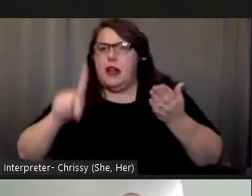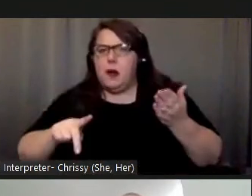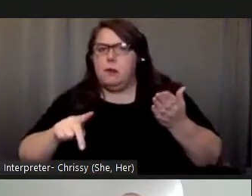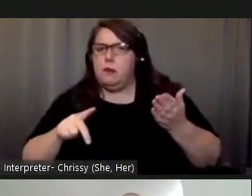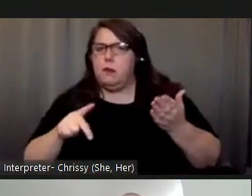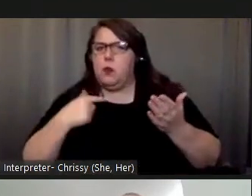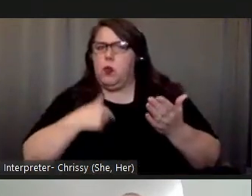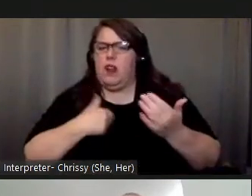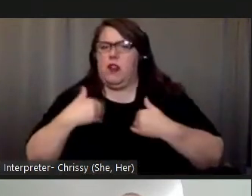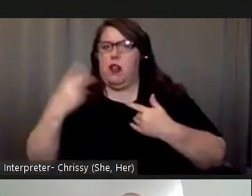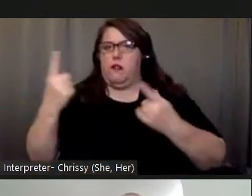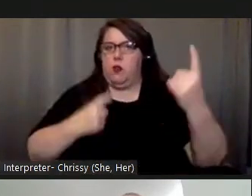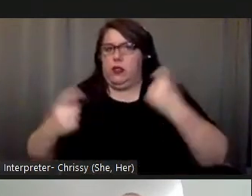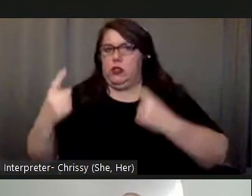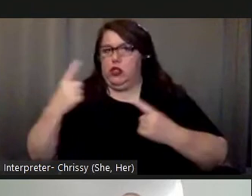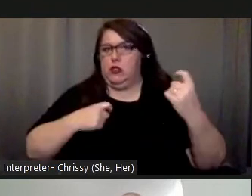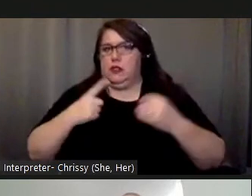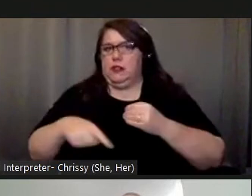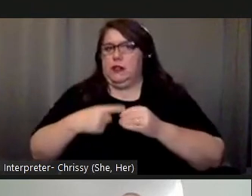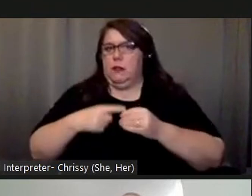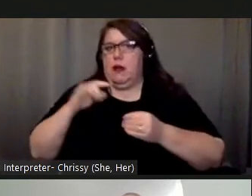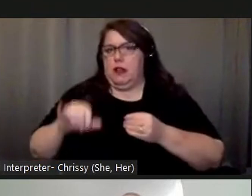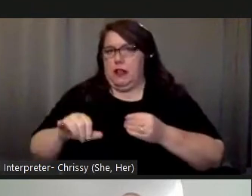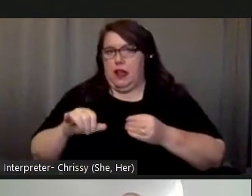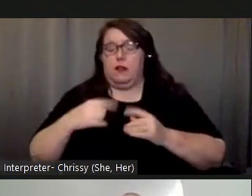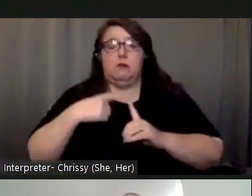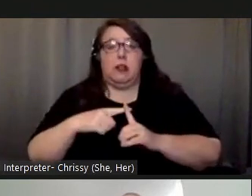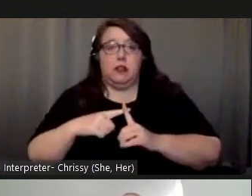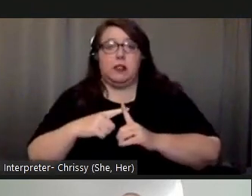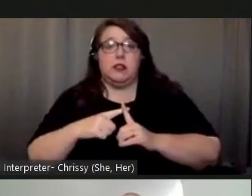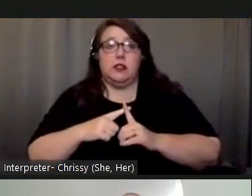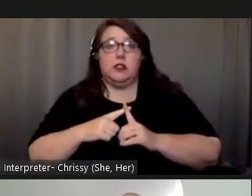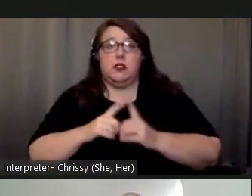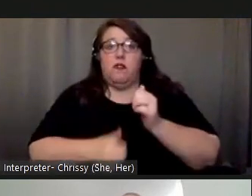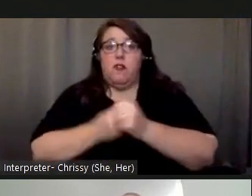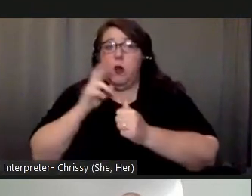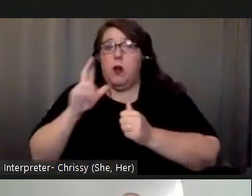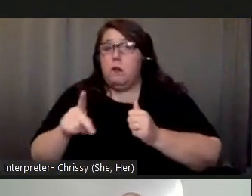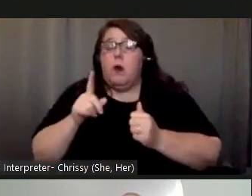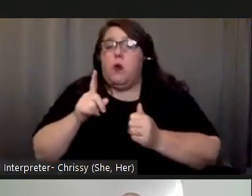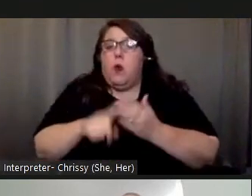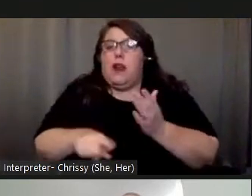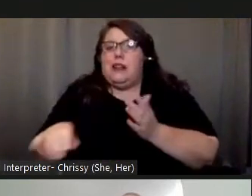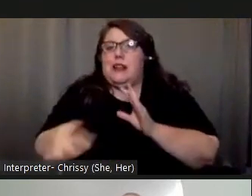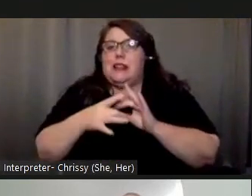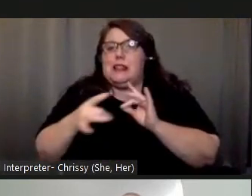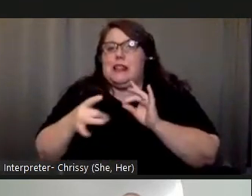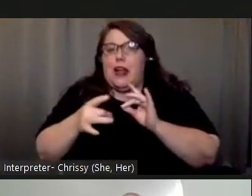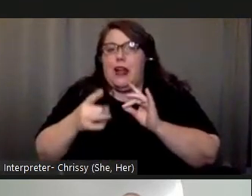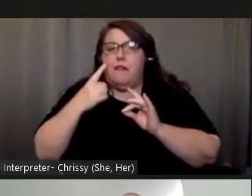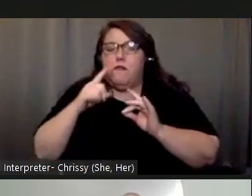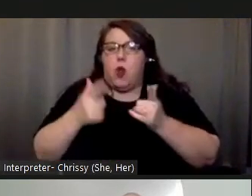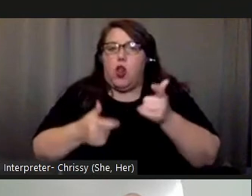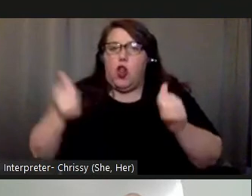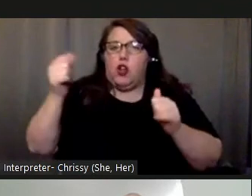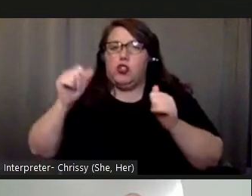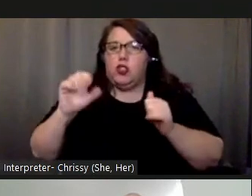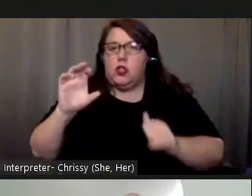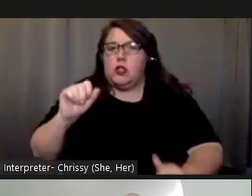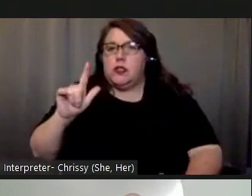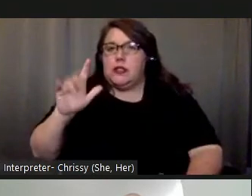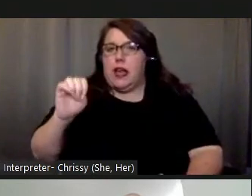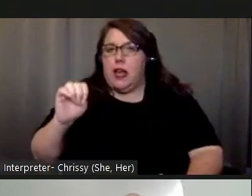a lot of questions regarding that. And also with that, to follow up on that, what does that say as far as even a larger scale